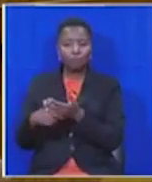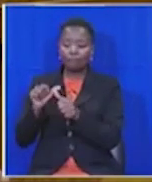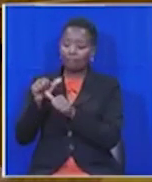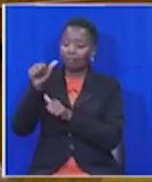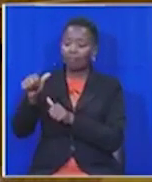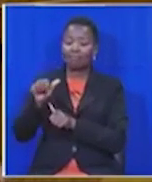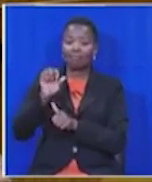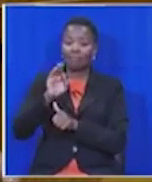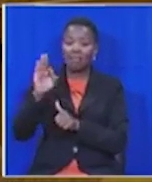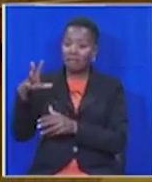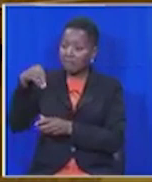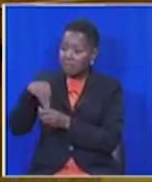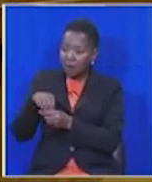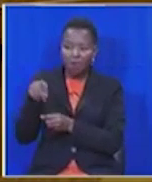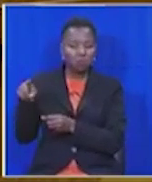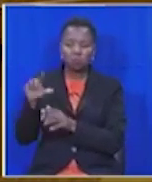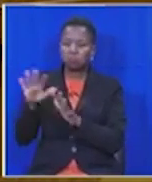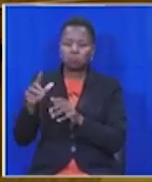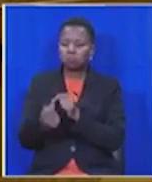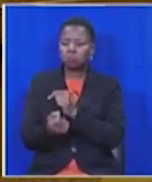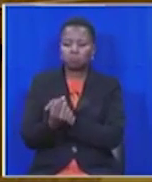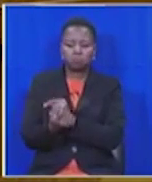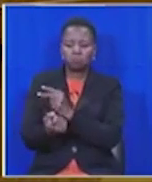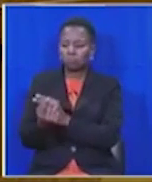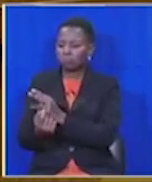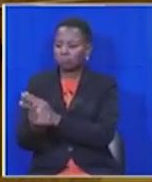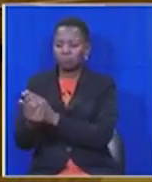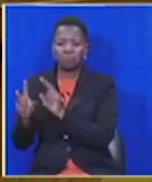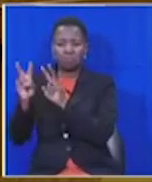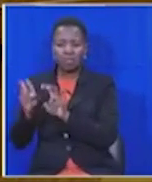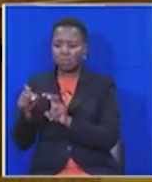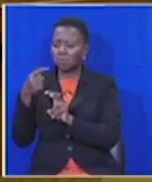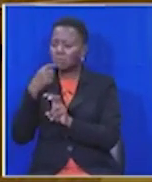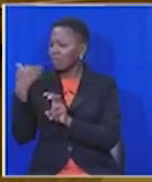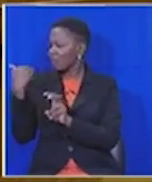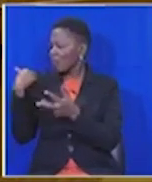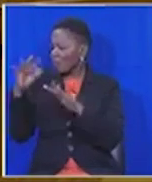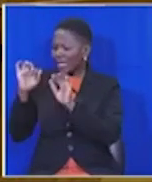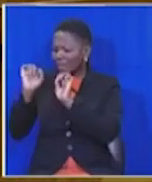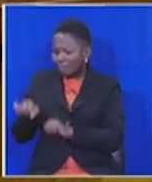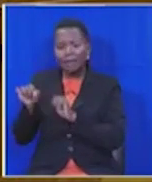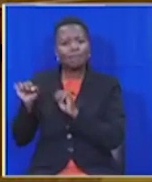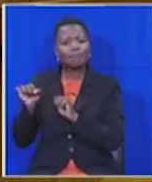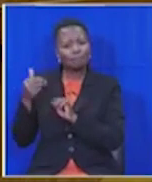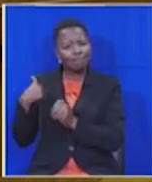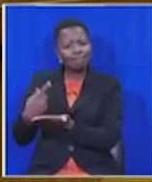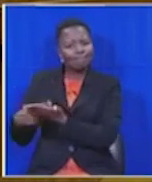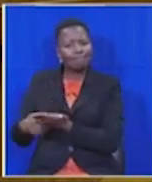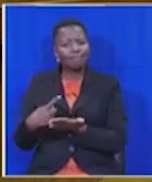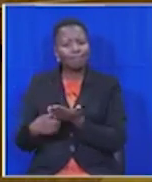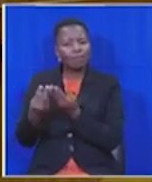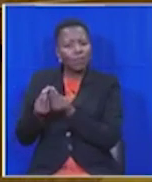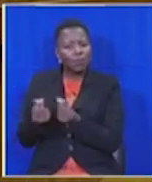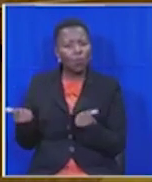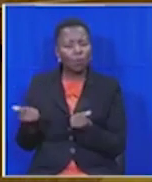they decided to raise some of the issues that we thought were already resolved in the subcommittee, even in the